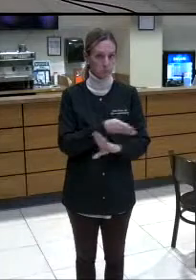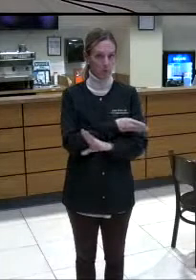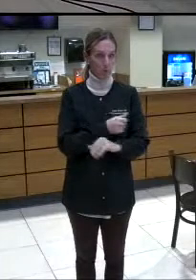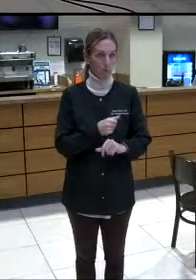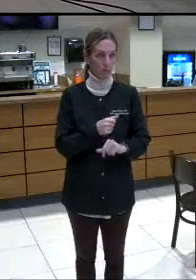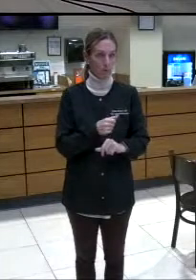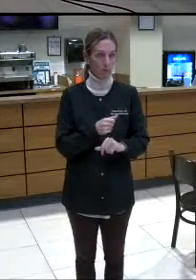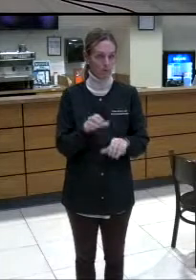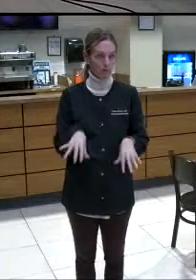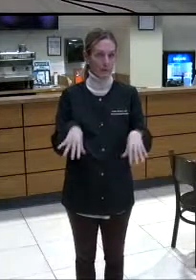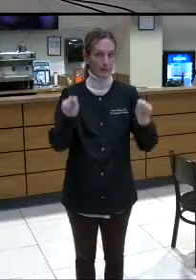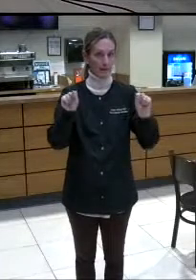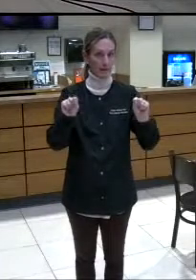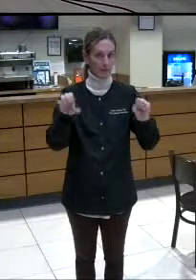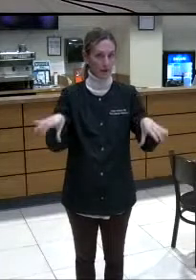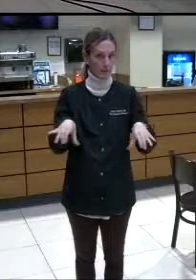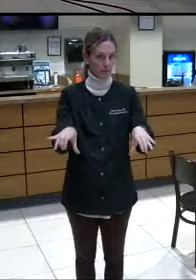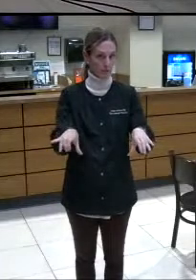take action?